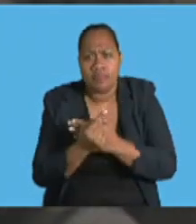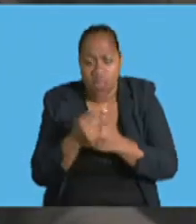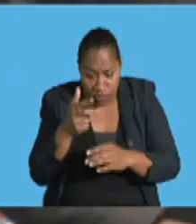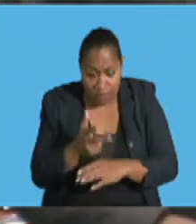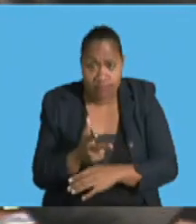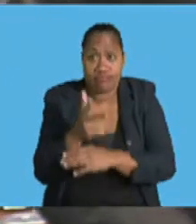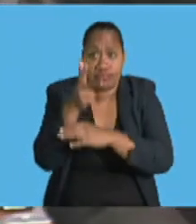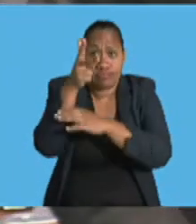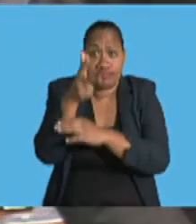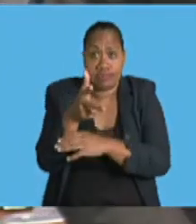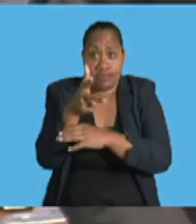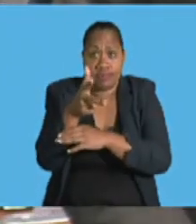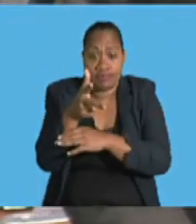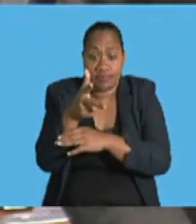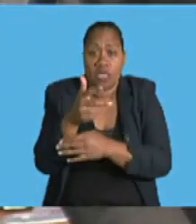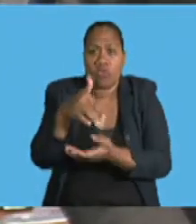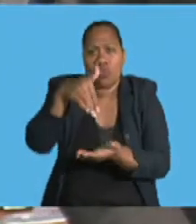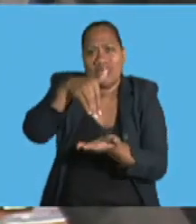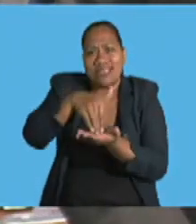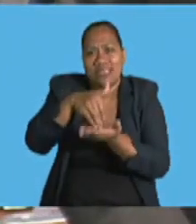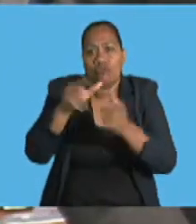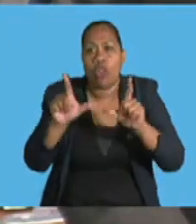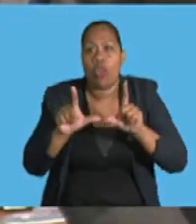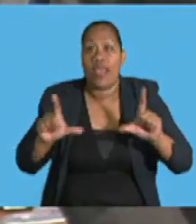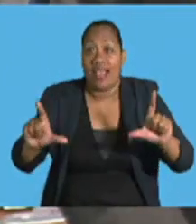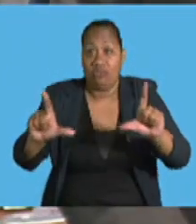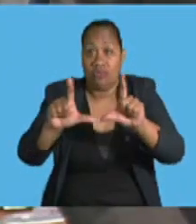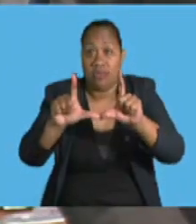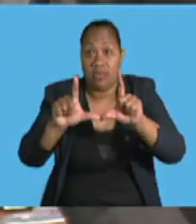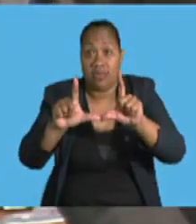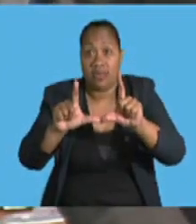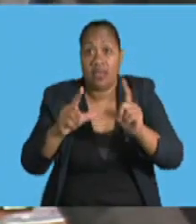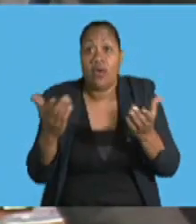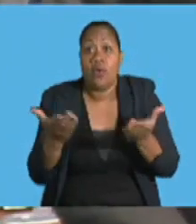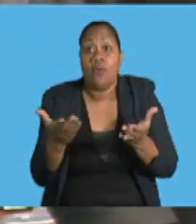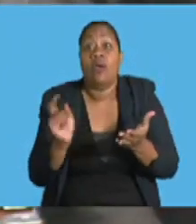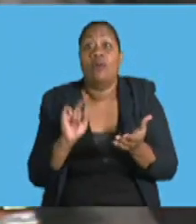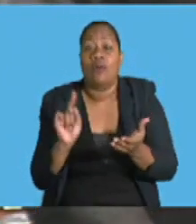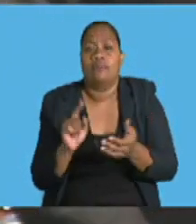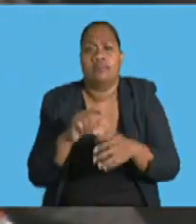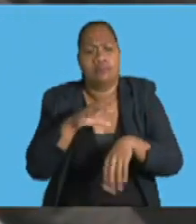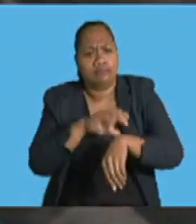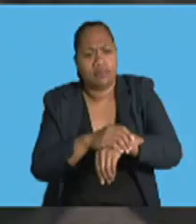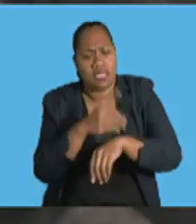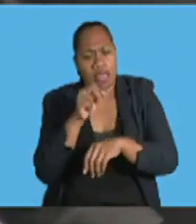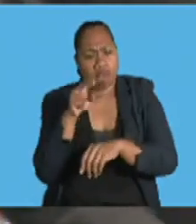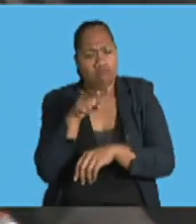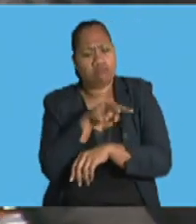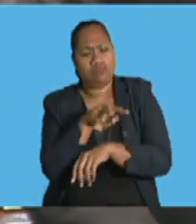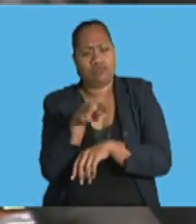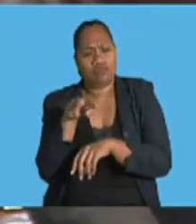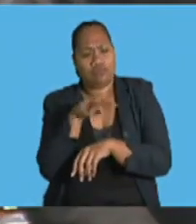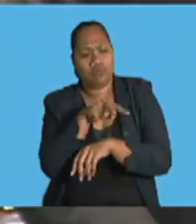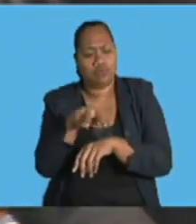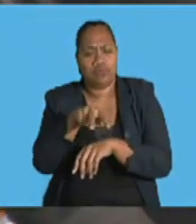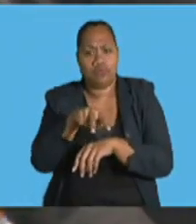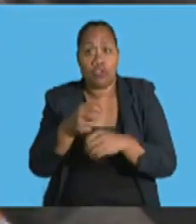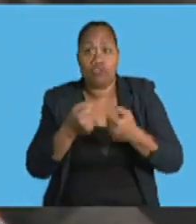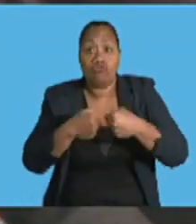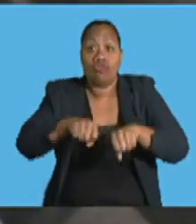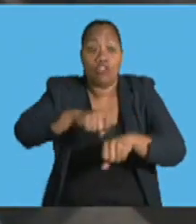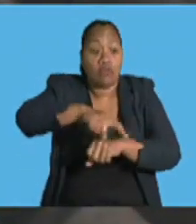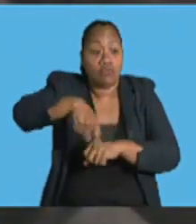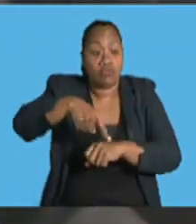cameras to a central location where police can view and monitor the streets of Suva, and I acknowledge